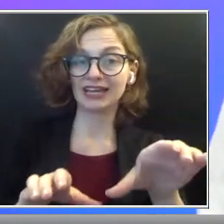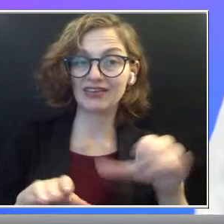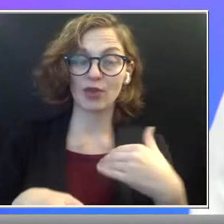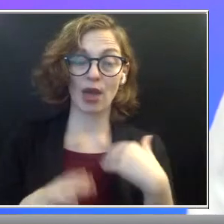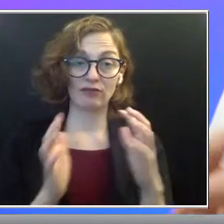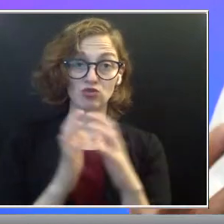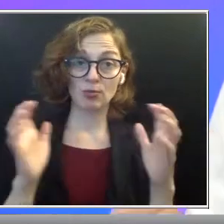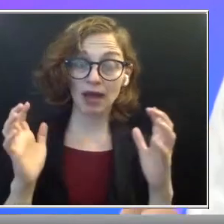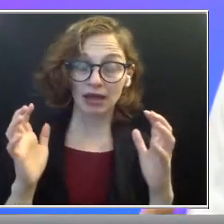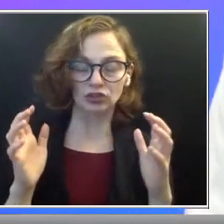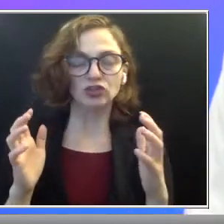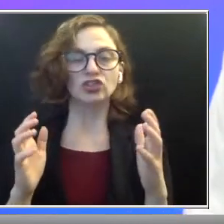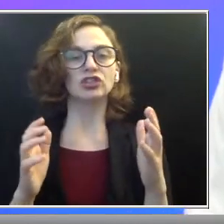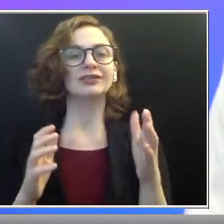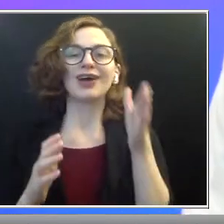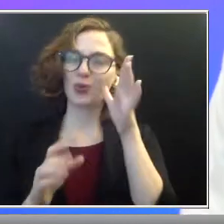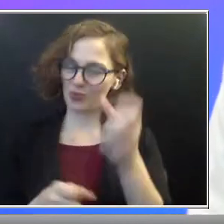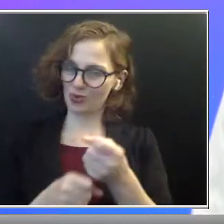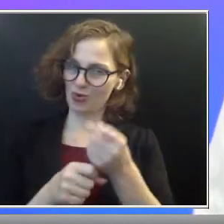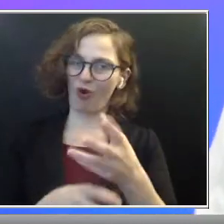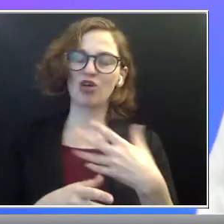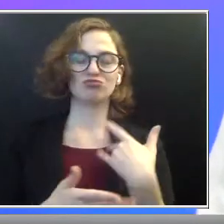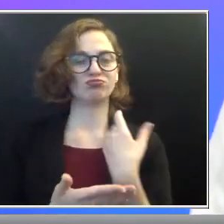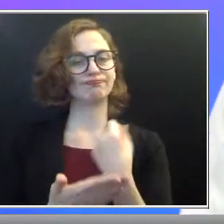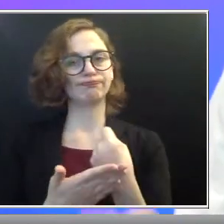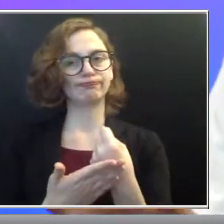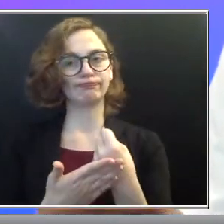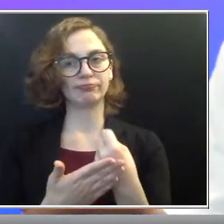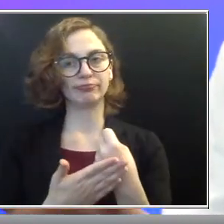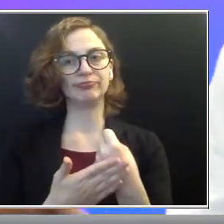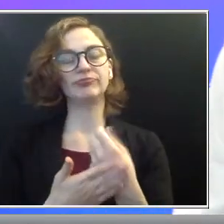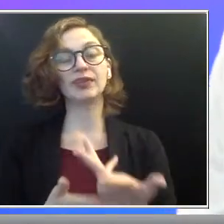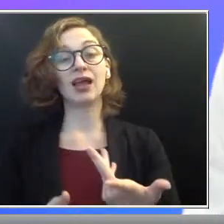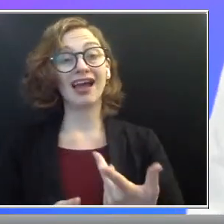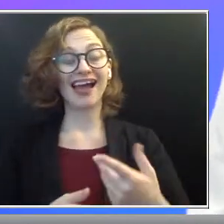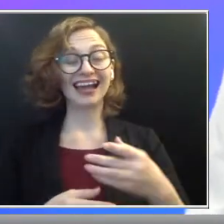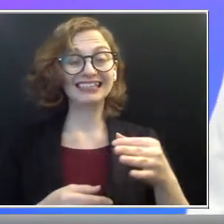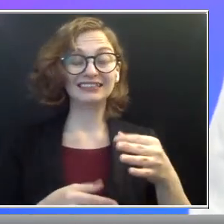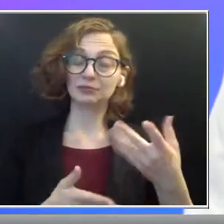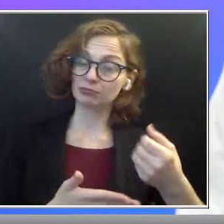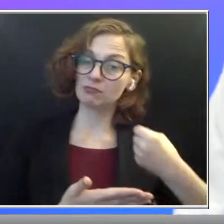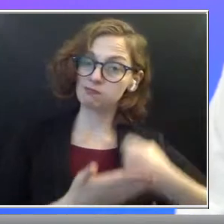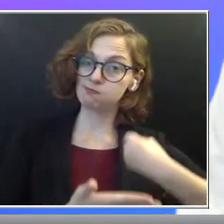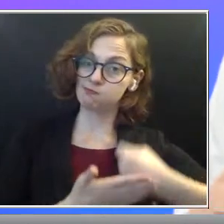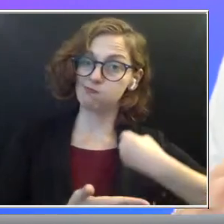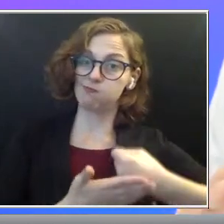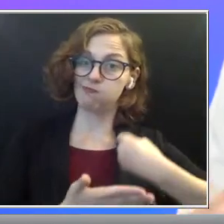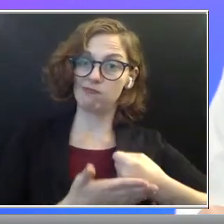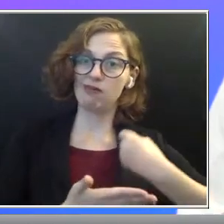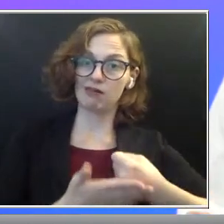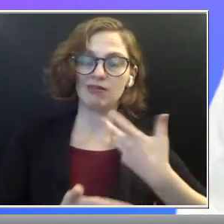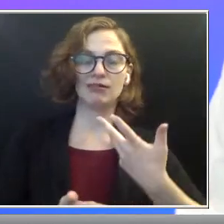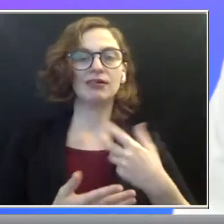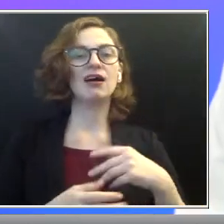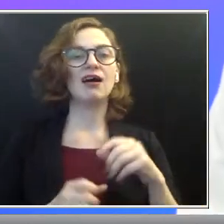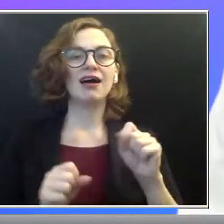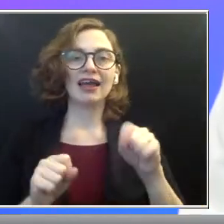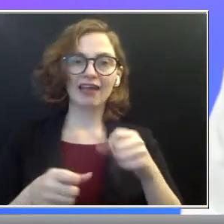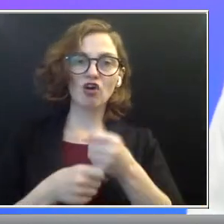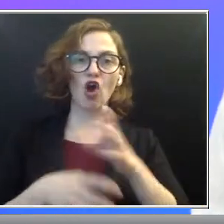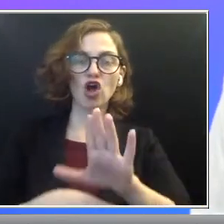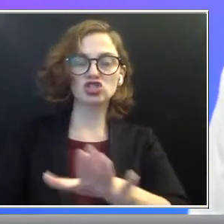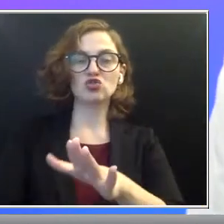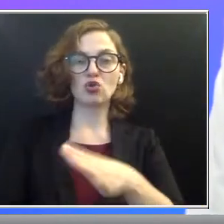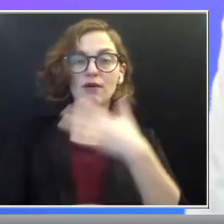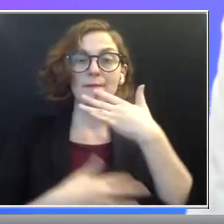race, it'll make your heart beat very strong, and it can dilate the blood vessels to the point where your blood